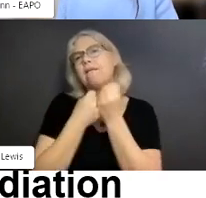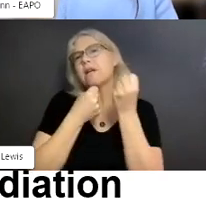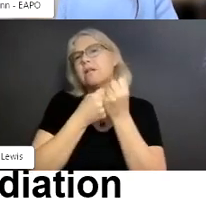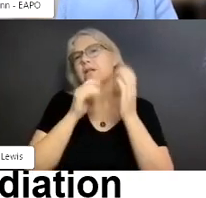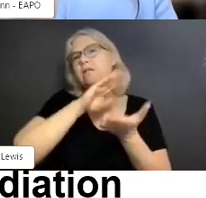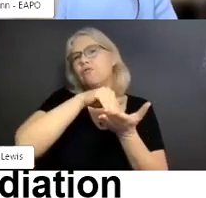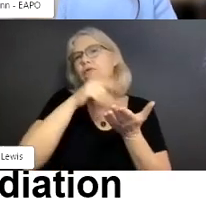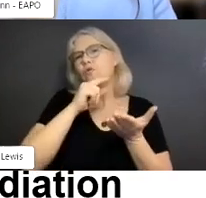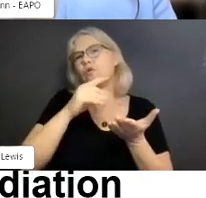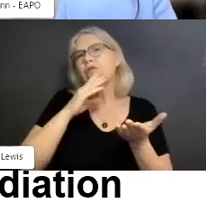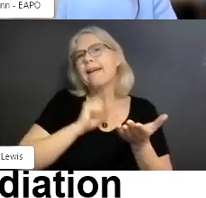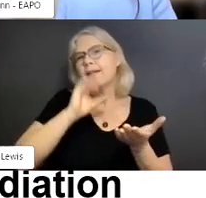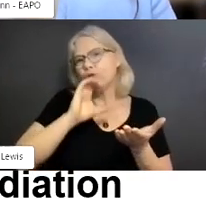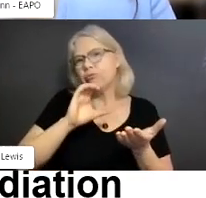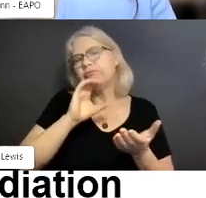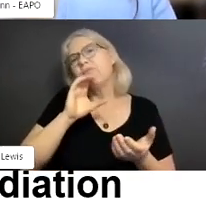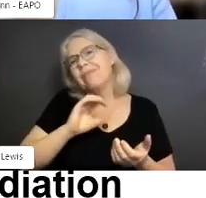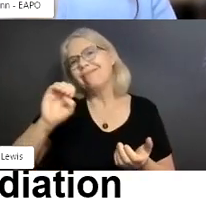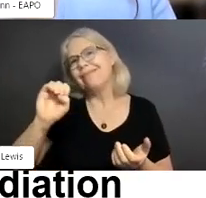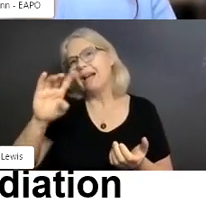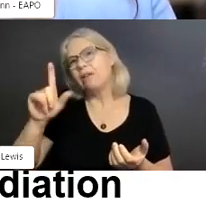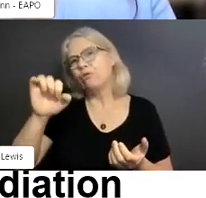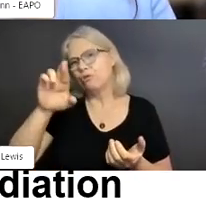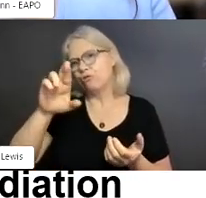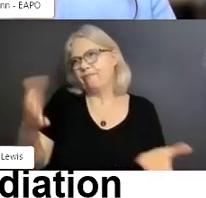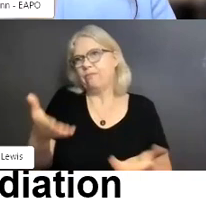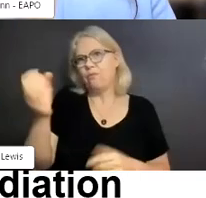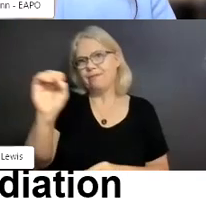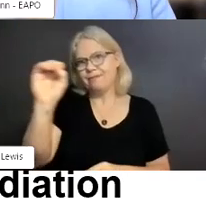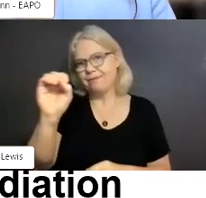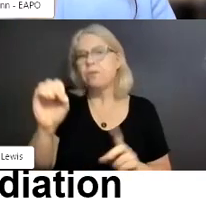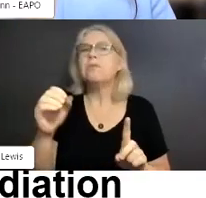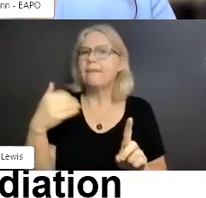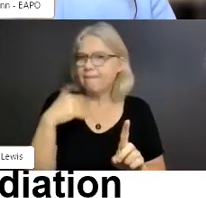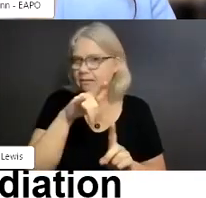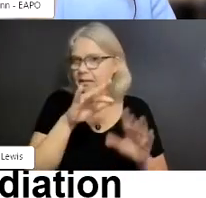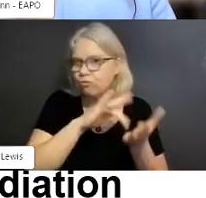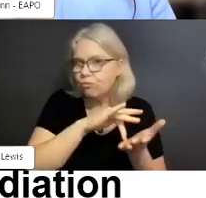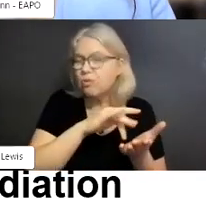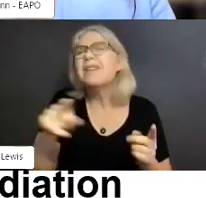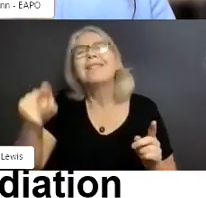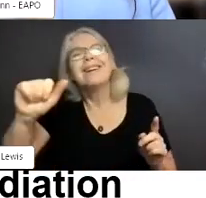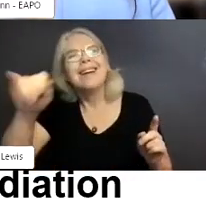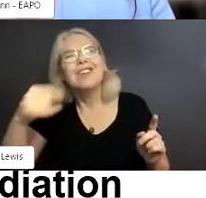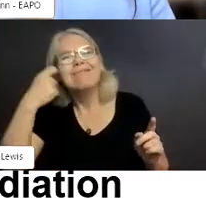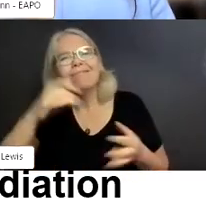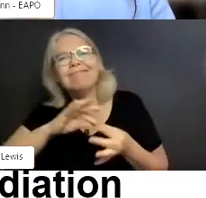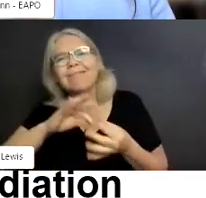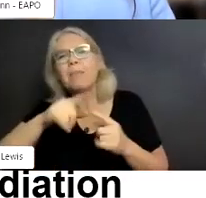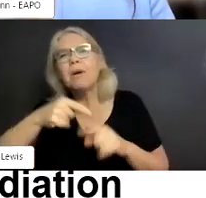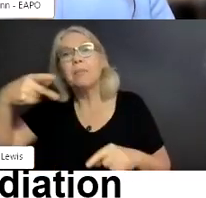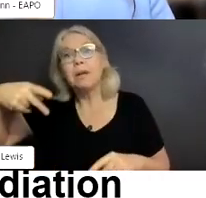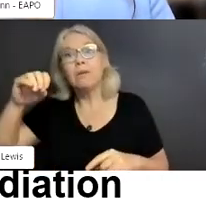Ontario, as well as AJ was referring to, powers of attorney. The Office of the Public Guardian